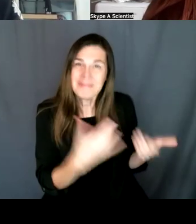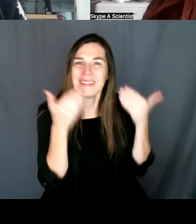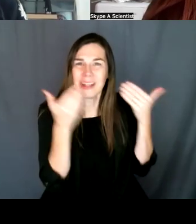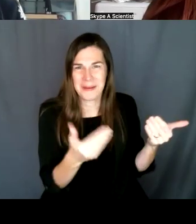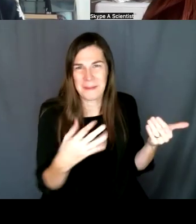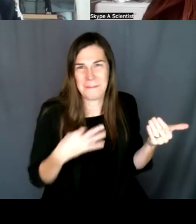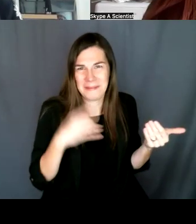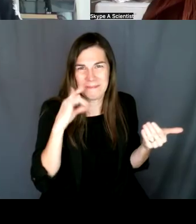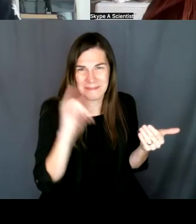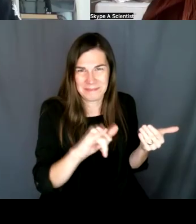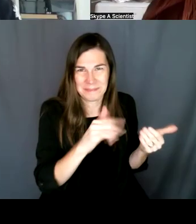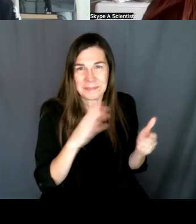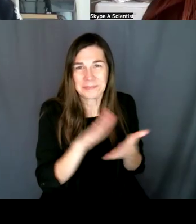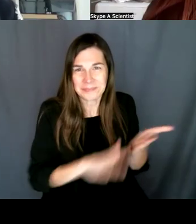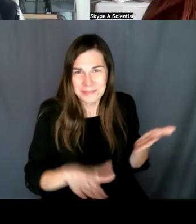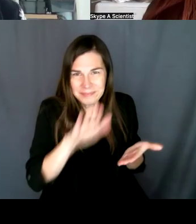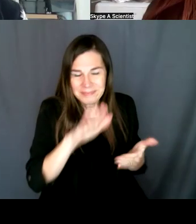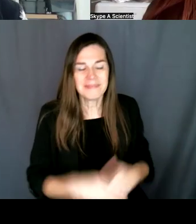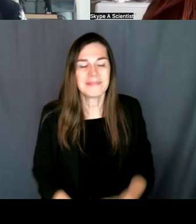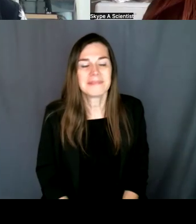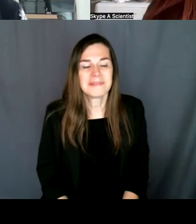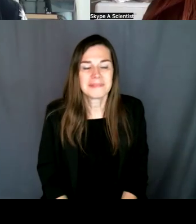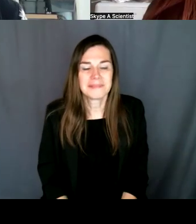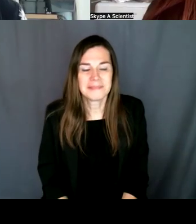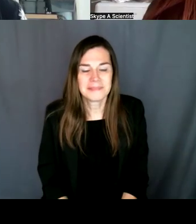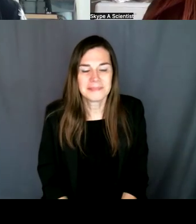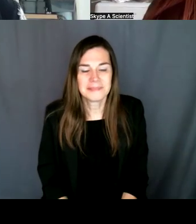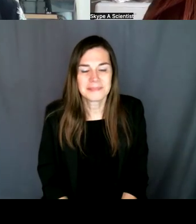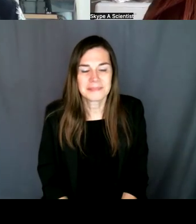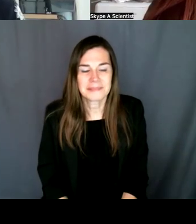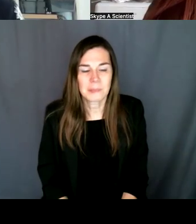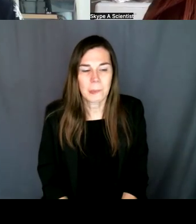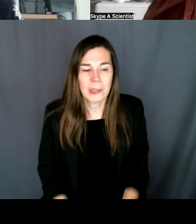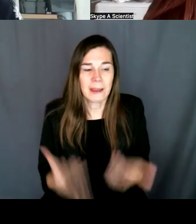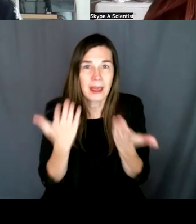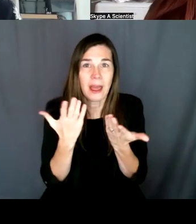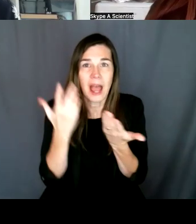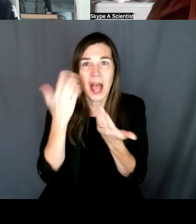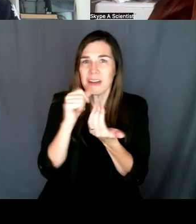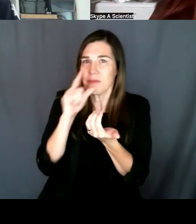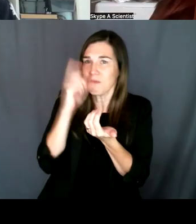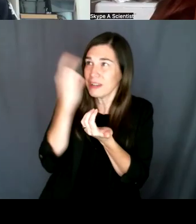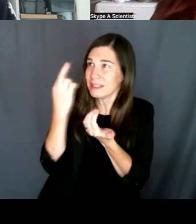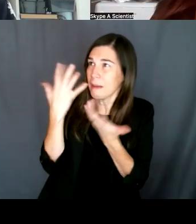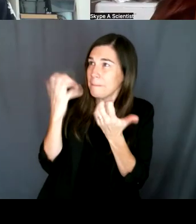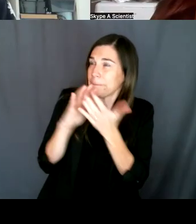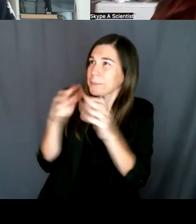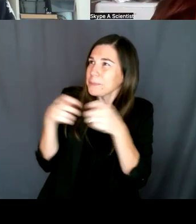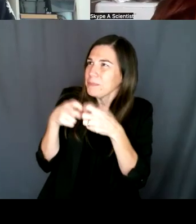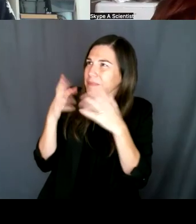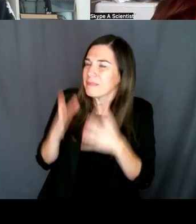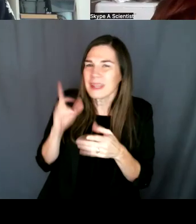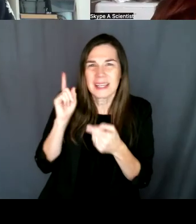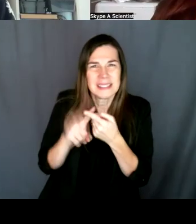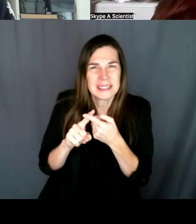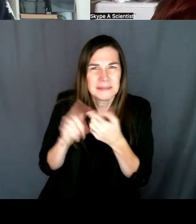college. And I would say that I didn't realize I wanted to be a physicist until maybe my